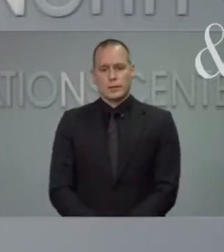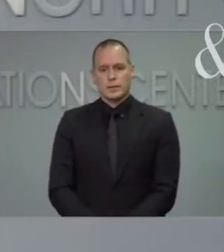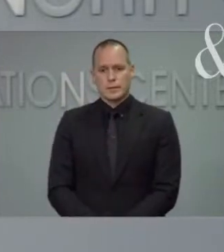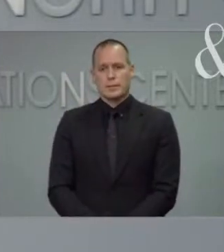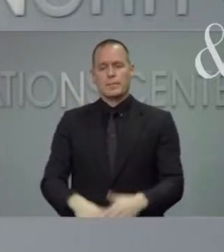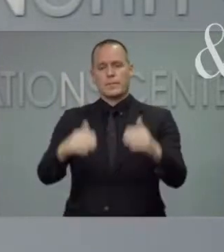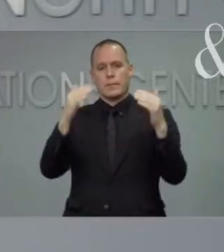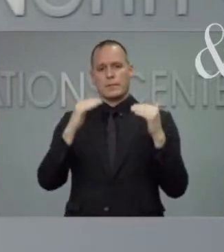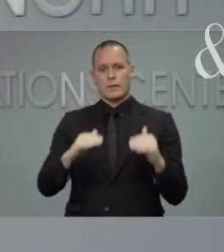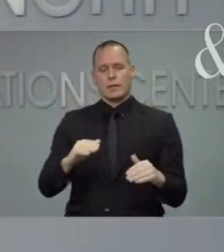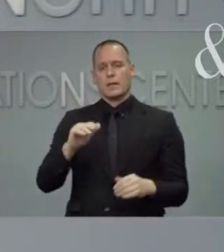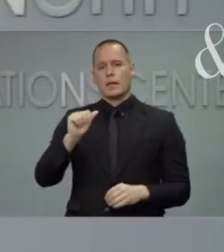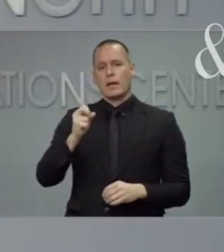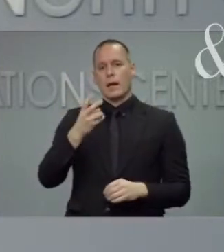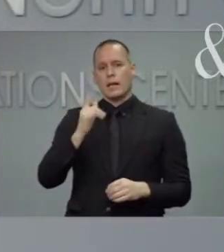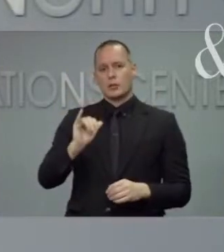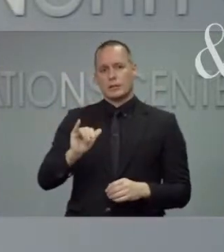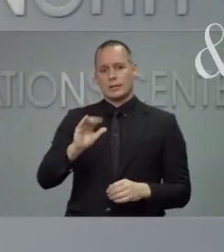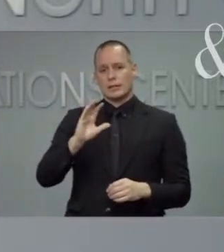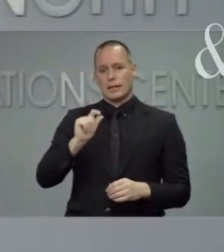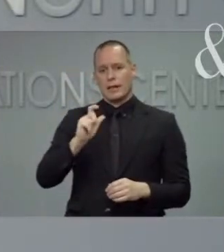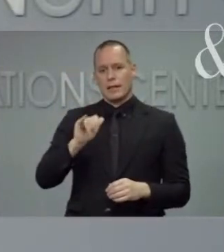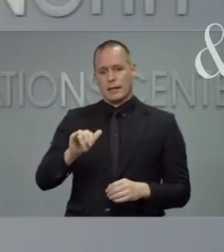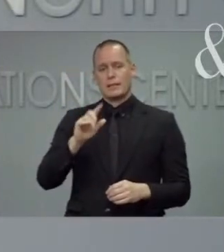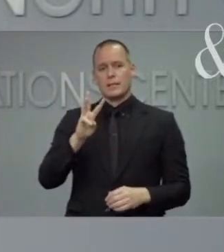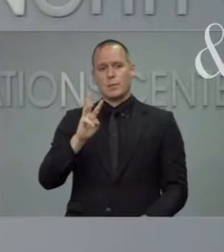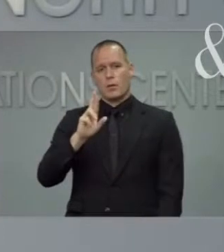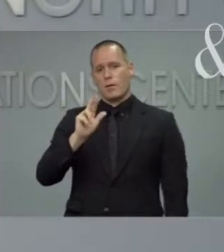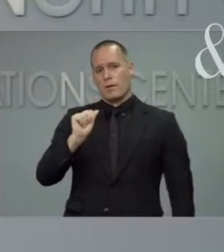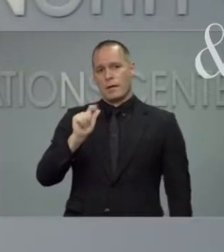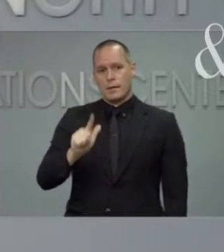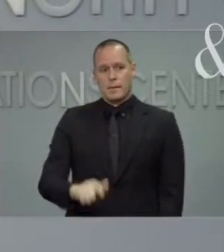Our next question is from Ashley Talley with WRAL.